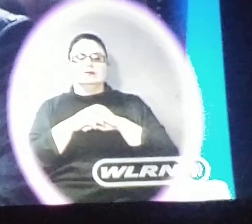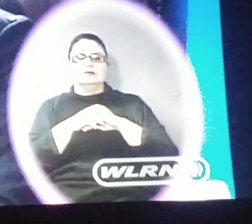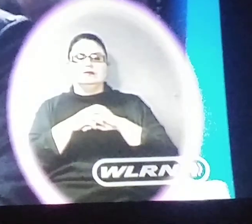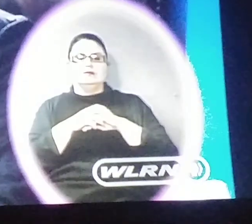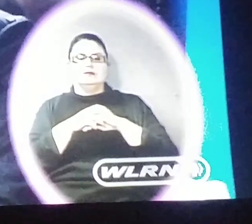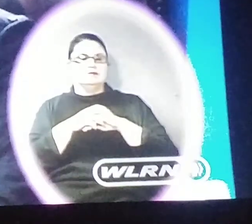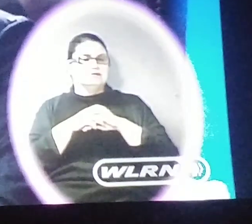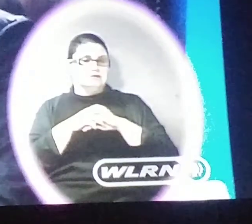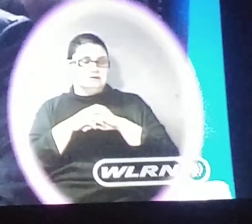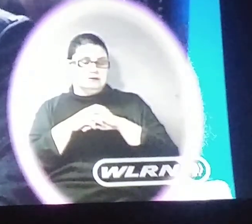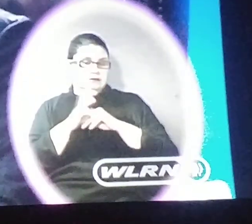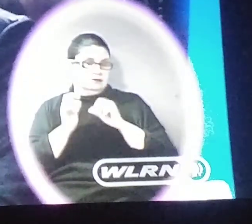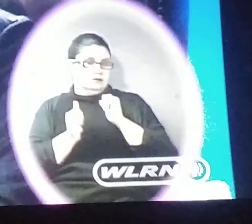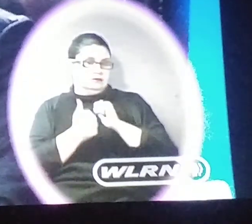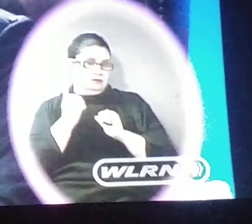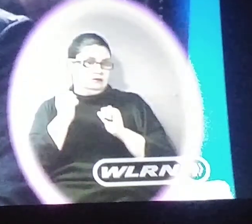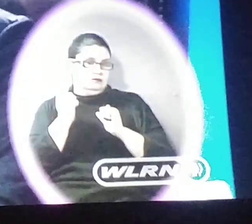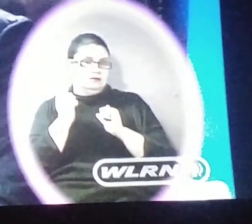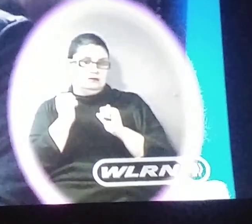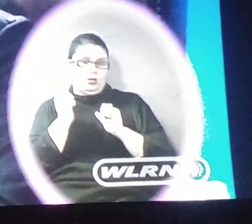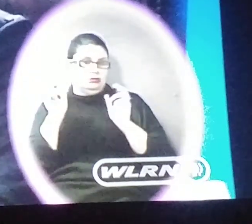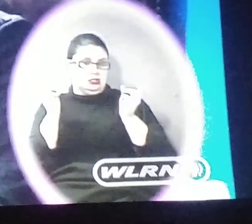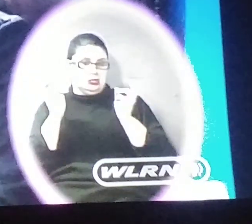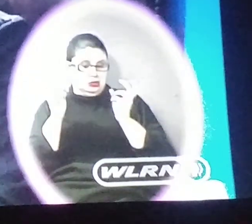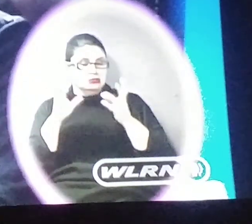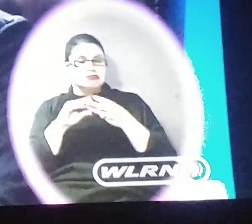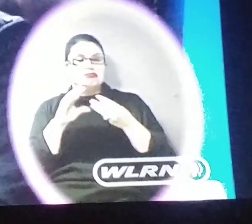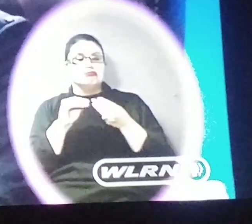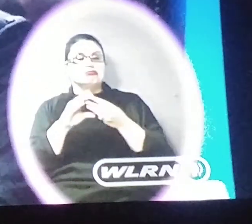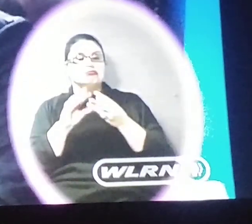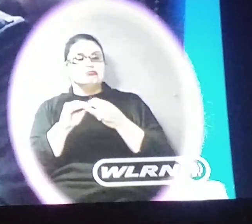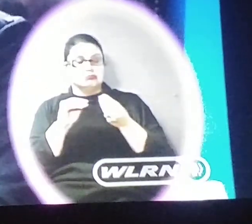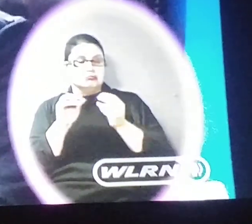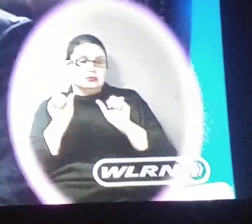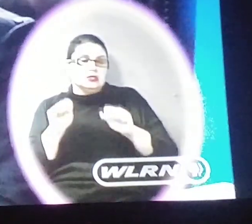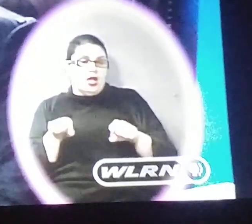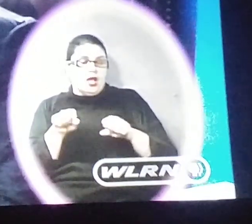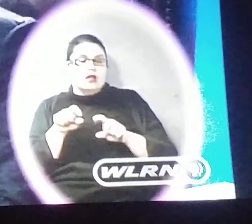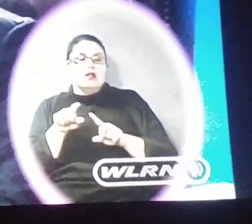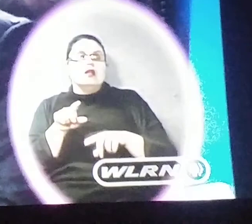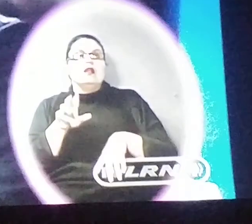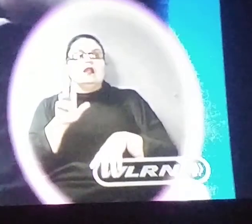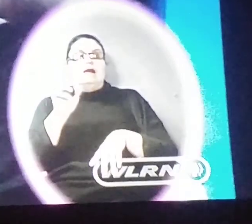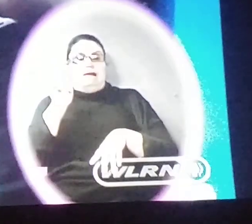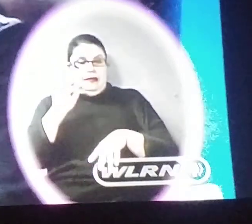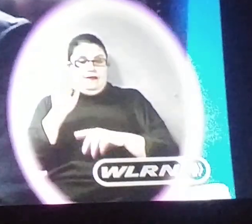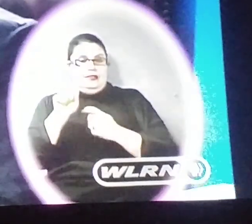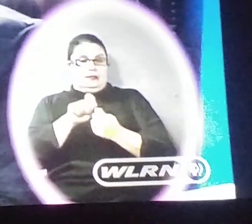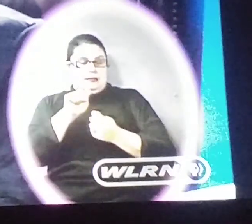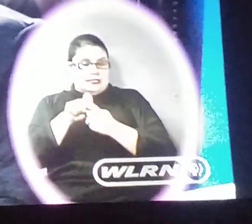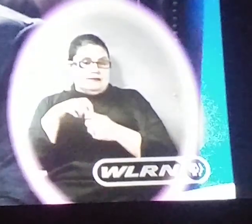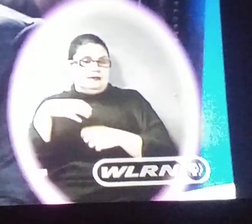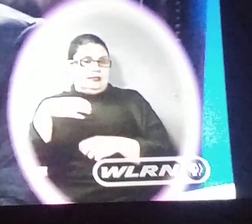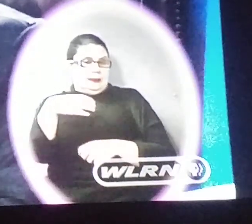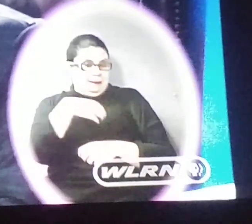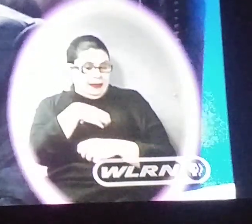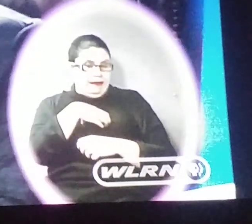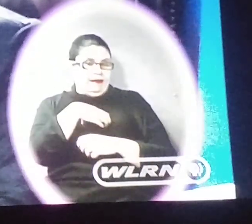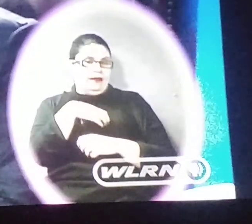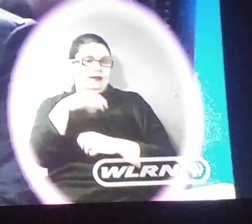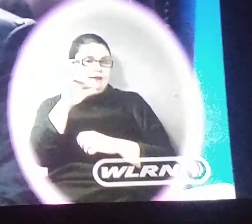regarding most matters, unless there's a specific issue or complaint or something that or an employee that